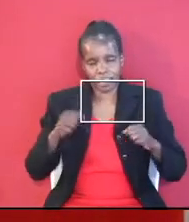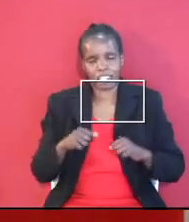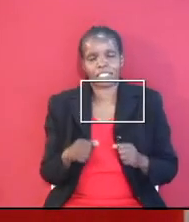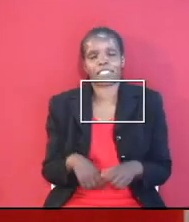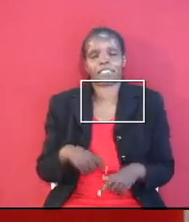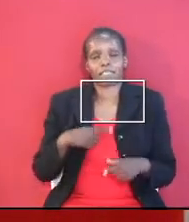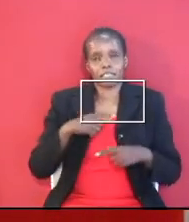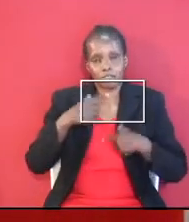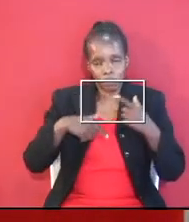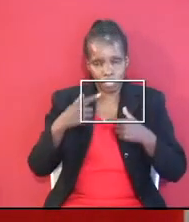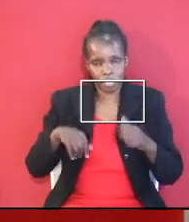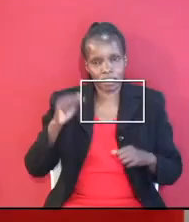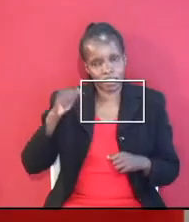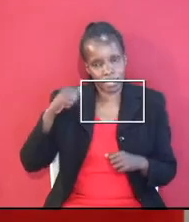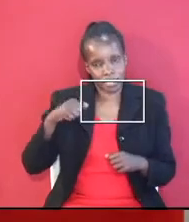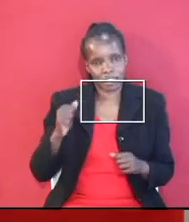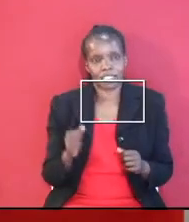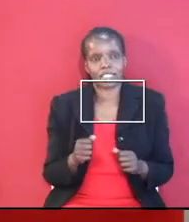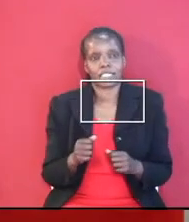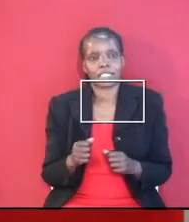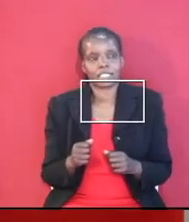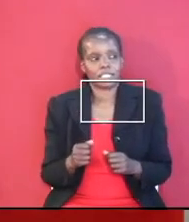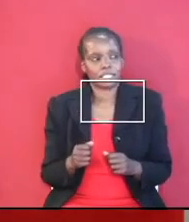he carry on? Yes.